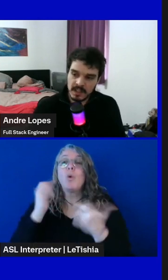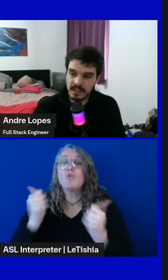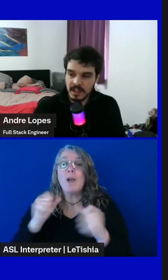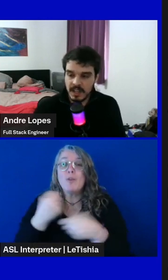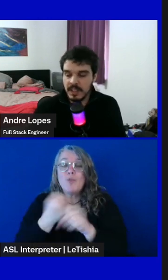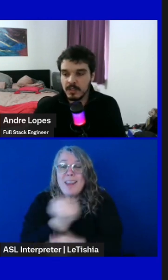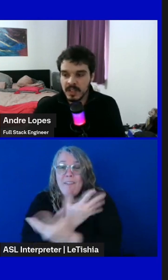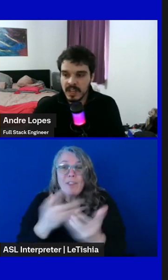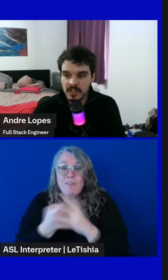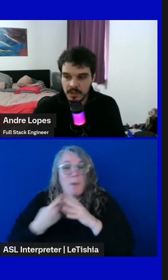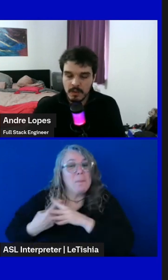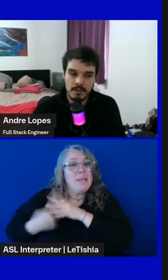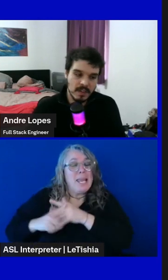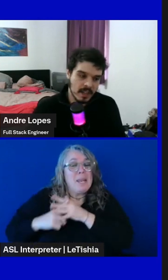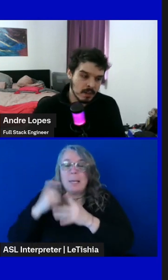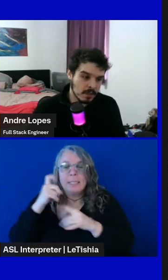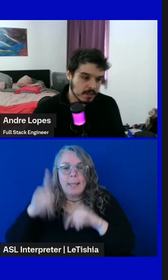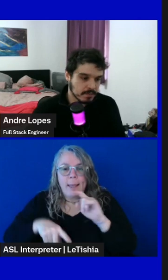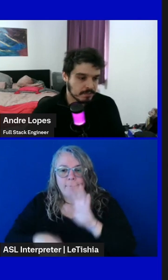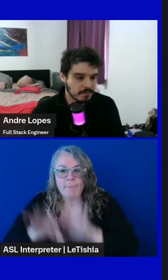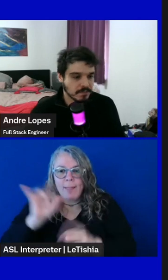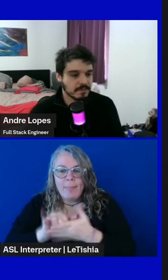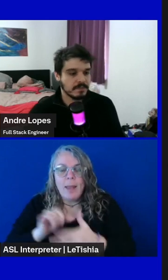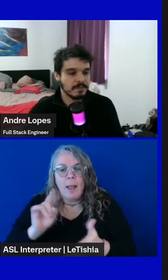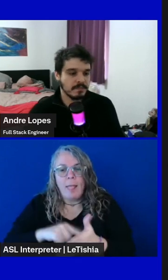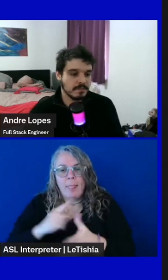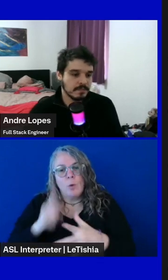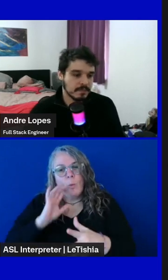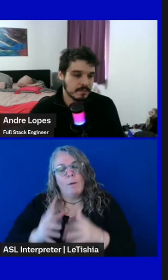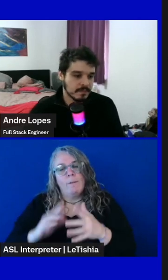find the state. And then you're going to get conflict errors.